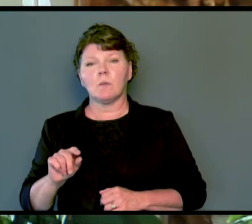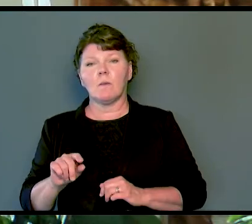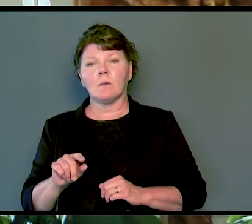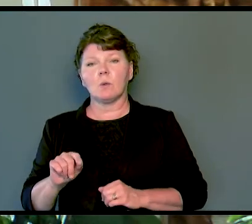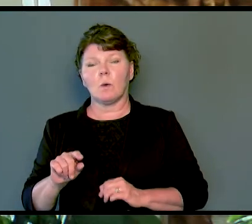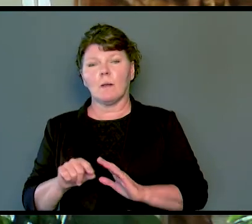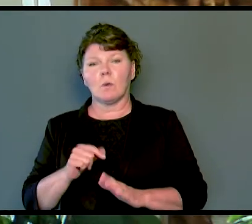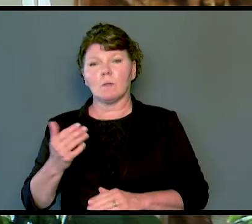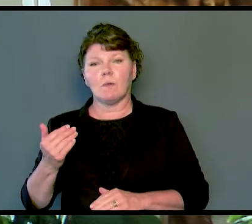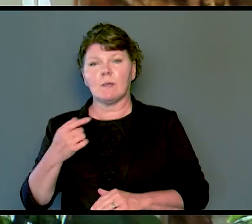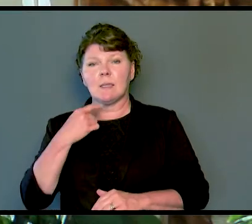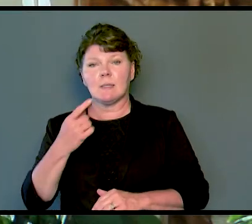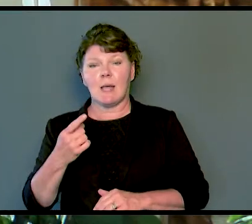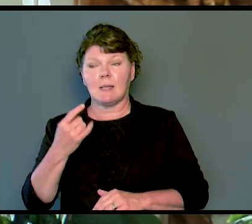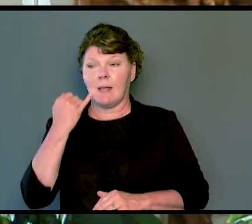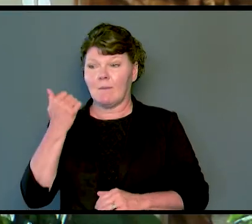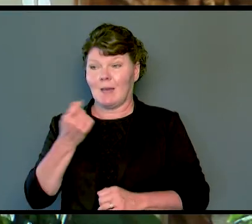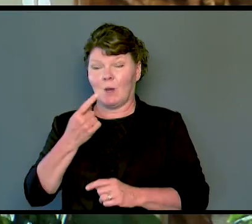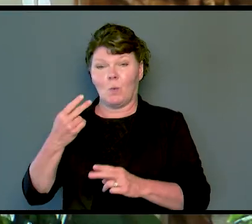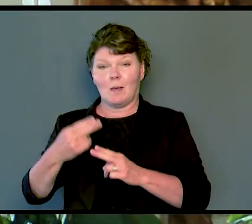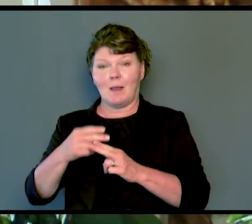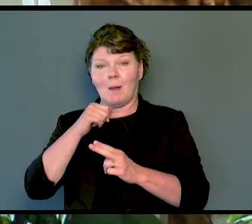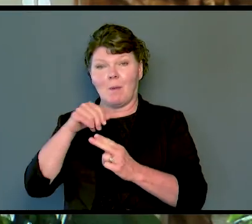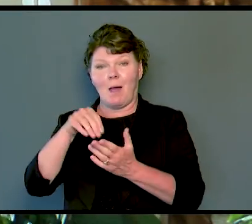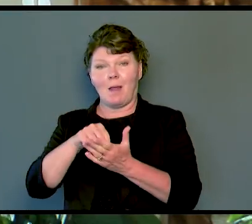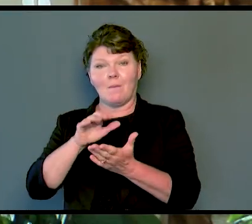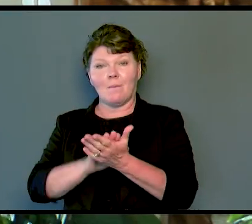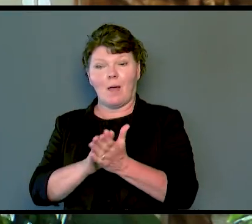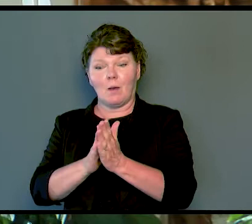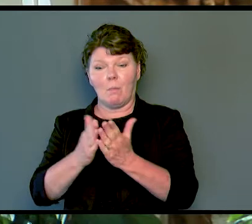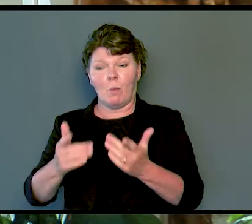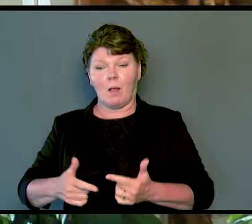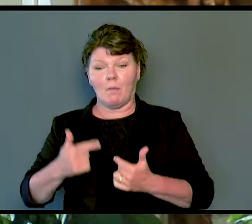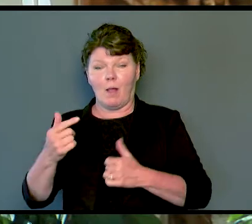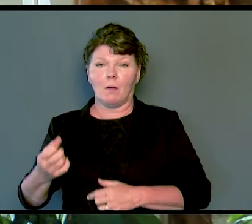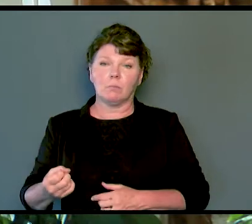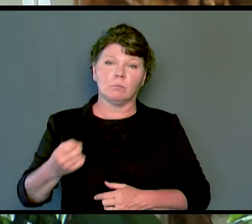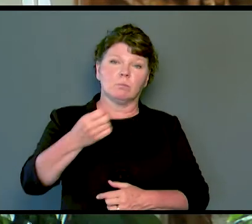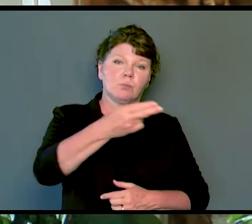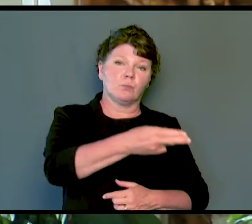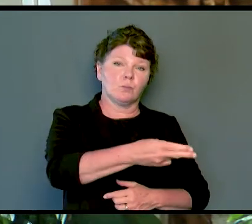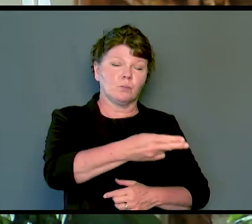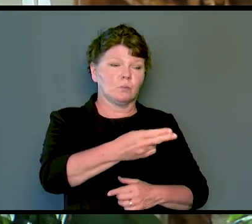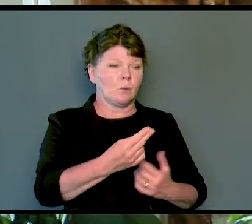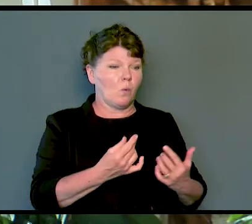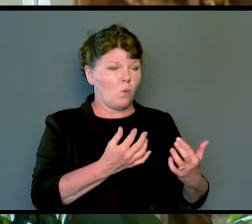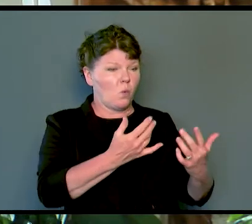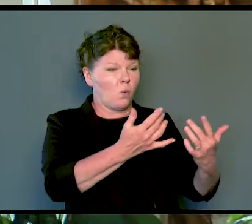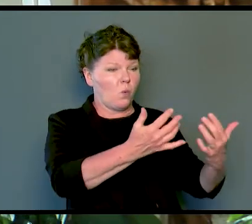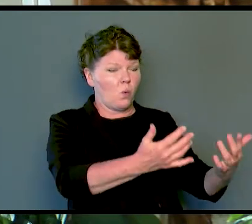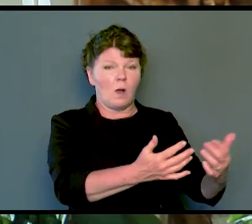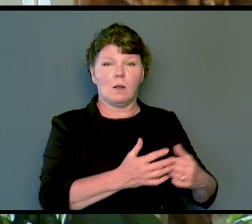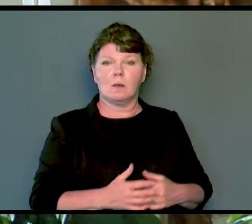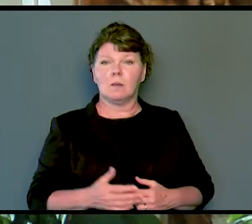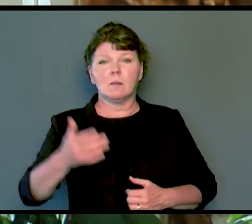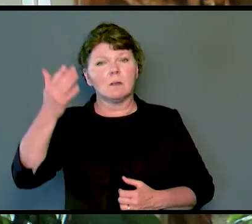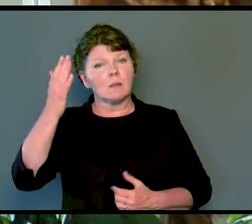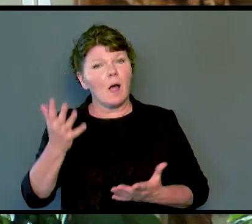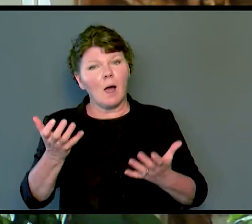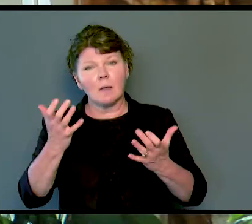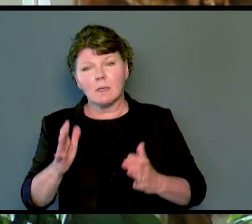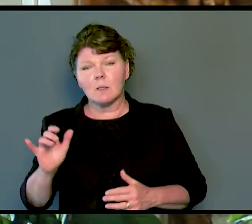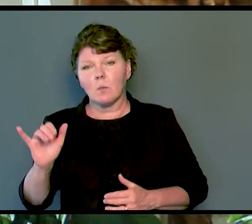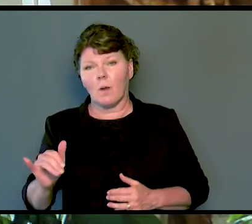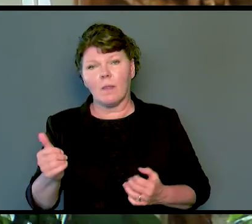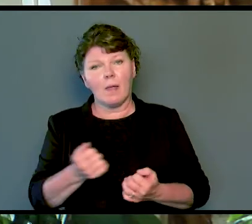says, "And if anyone's name was not found written in the book of life, he was thrown into the lake of fire." And God doesn't want